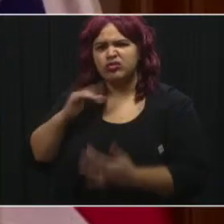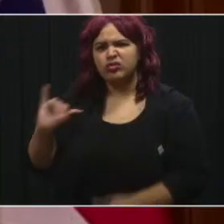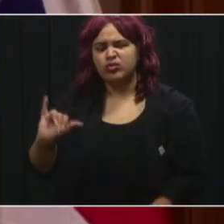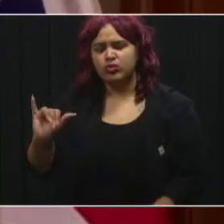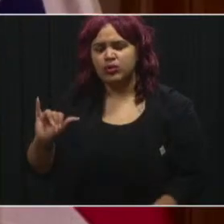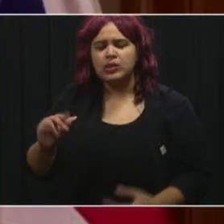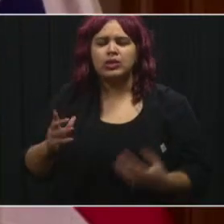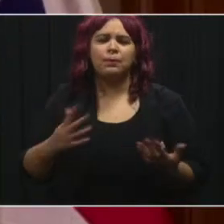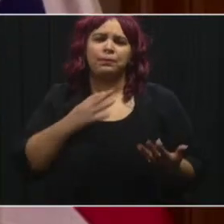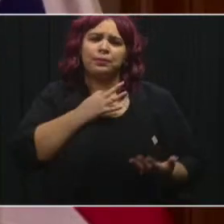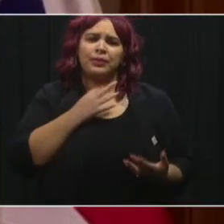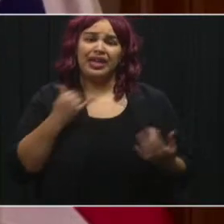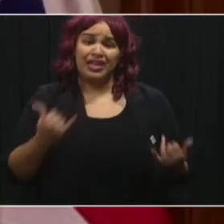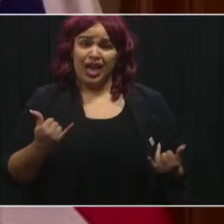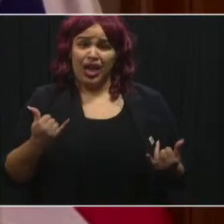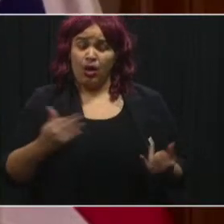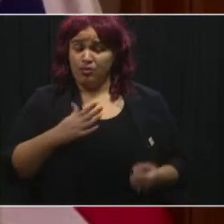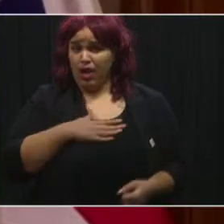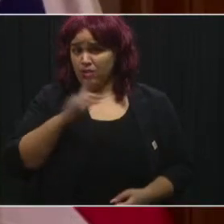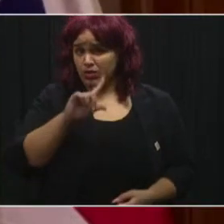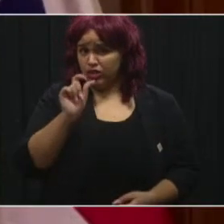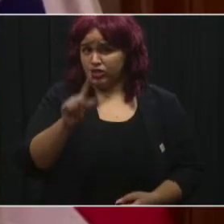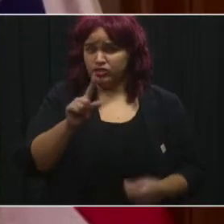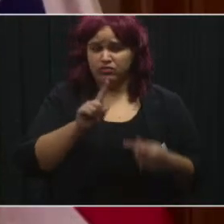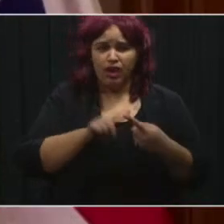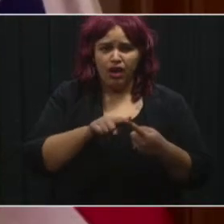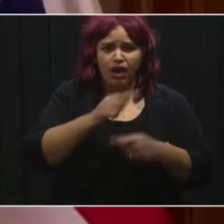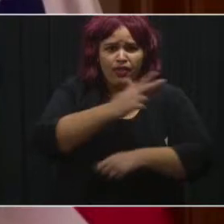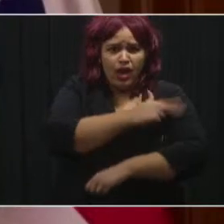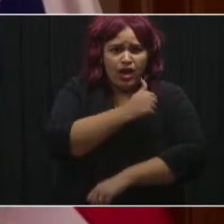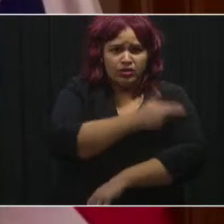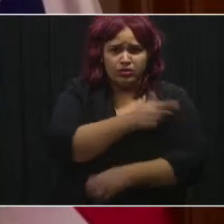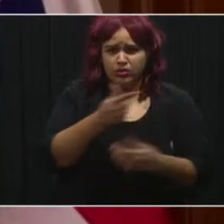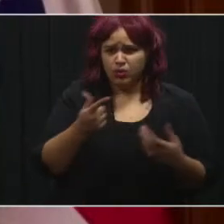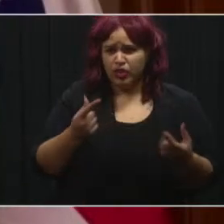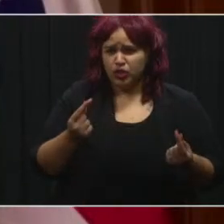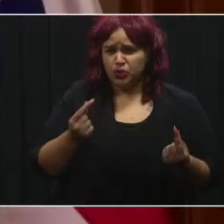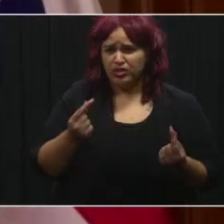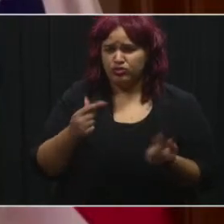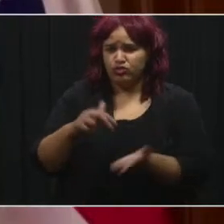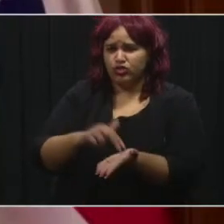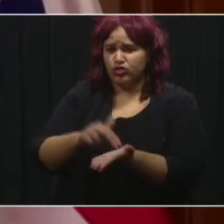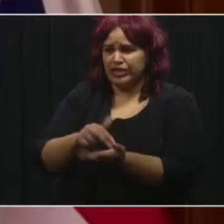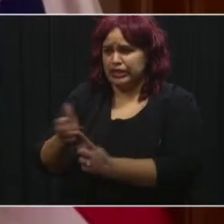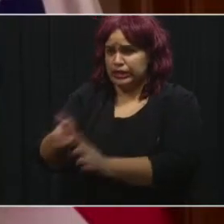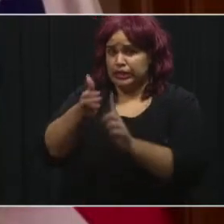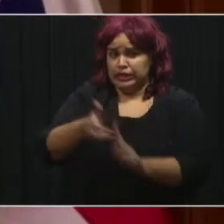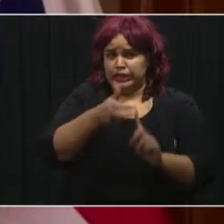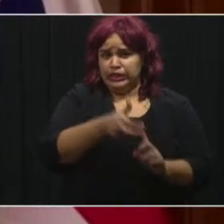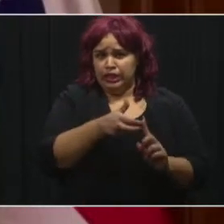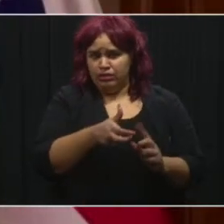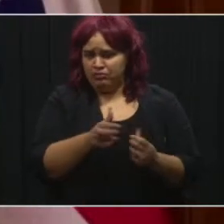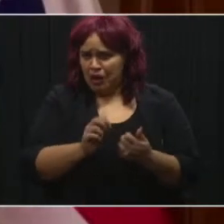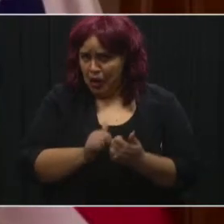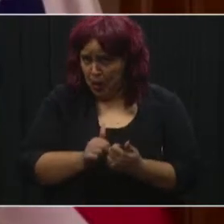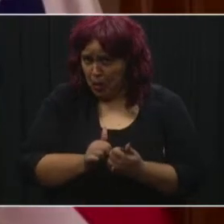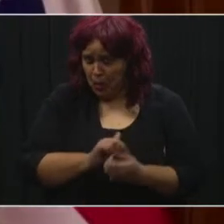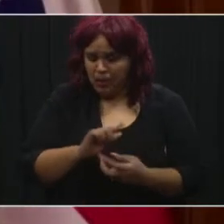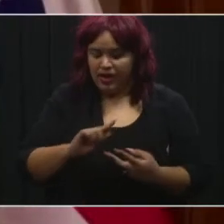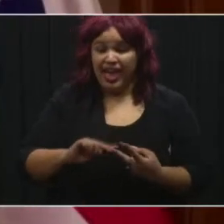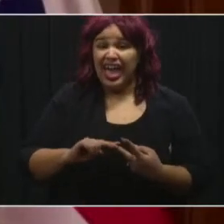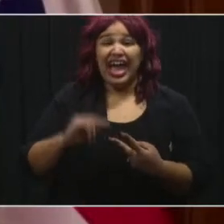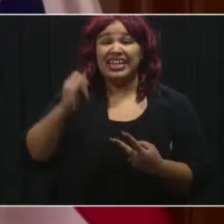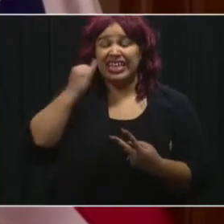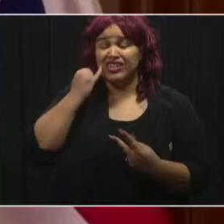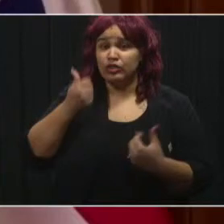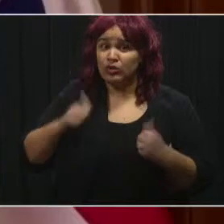increase the staffing, one? And number two, in the meantime, when you can't increase the staffing or the capacity in these